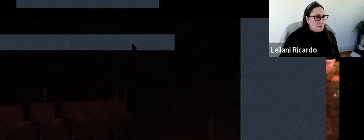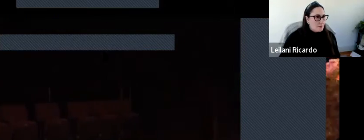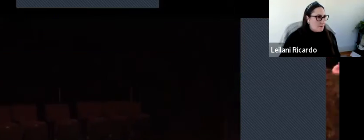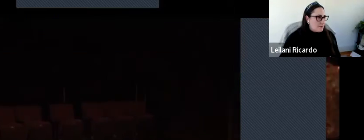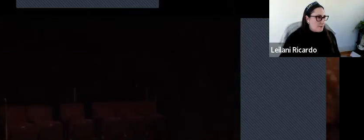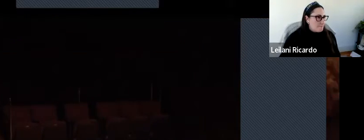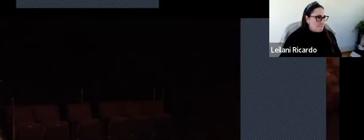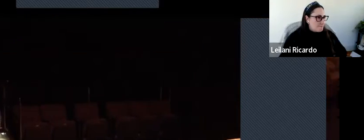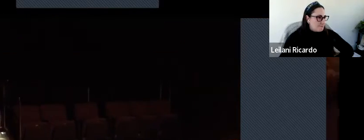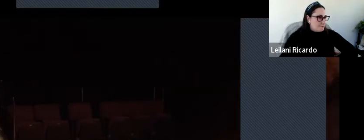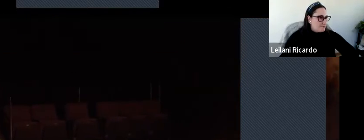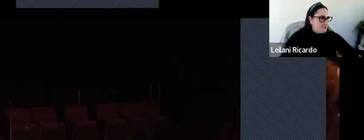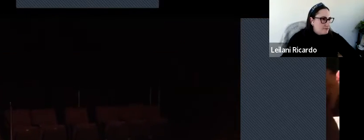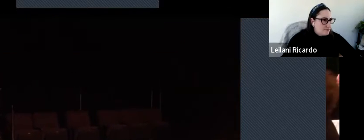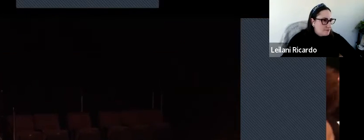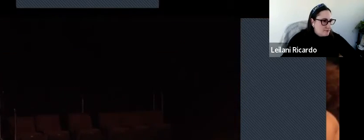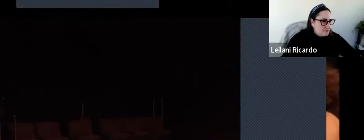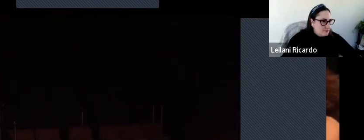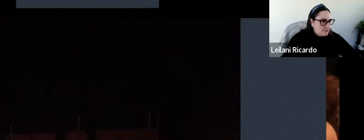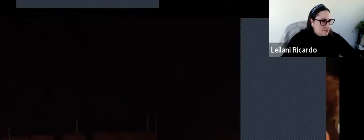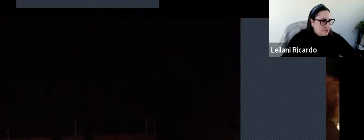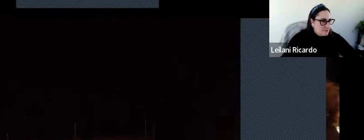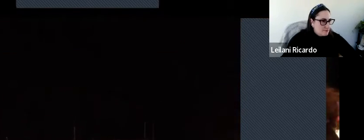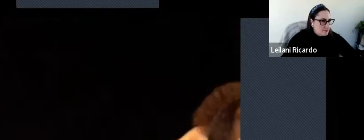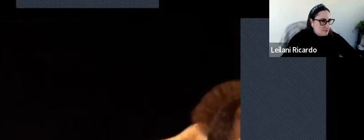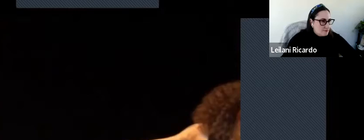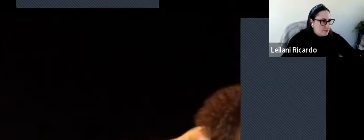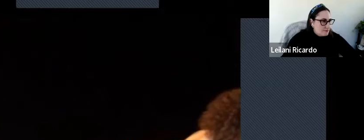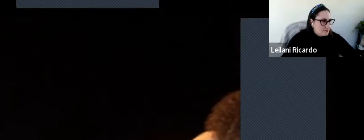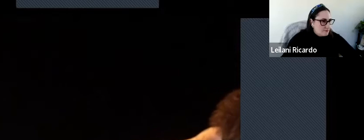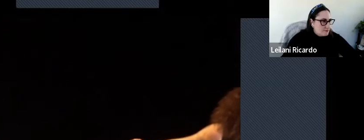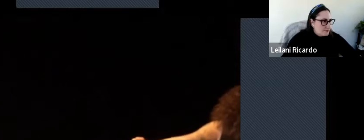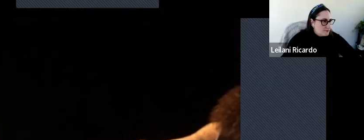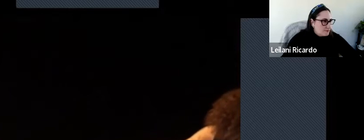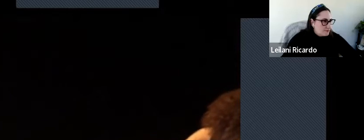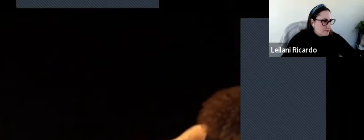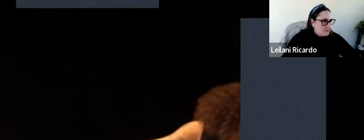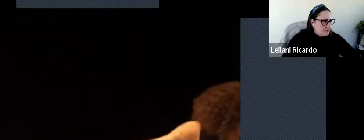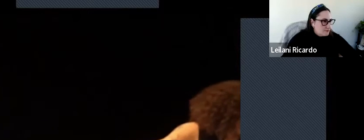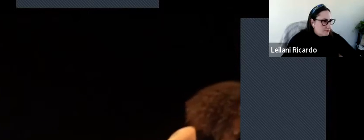behind. They just don't fit for where I'm going.